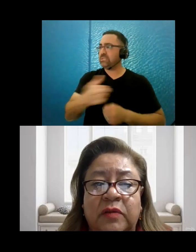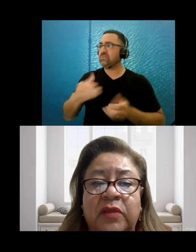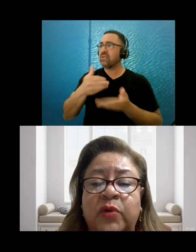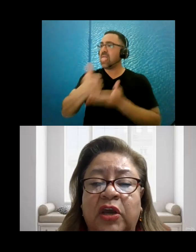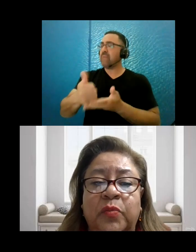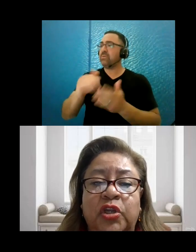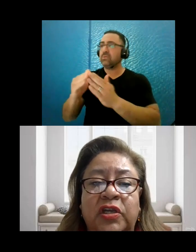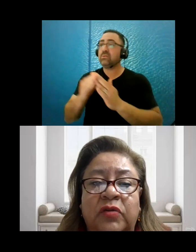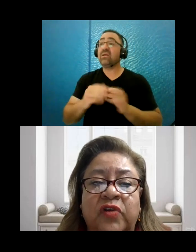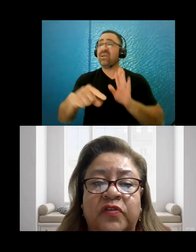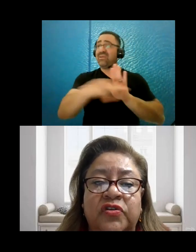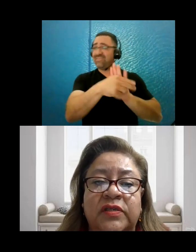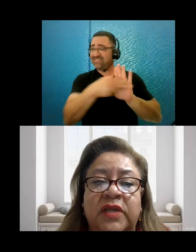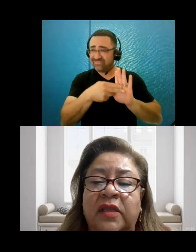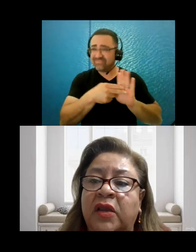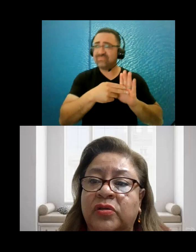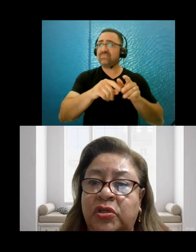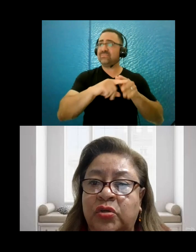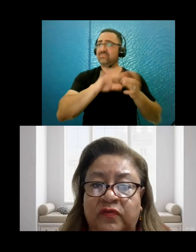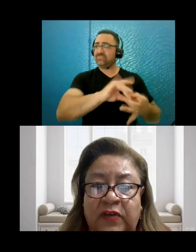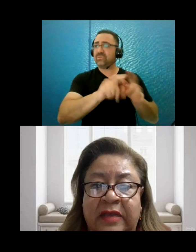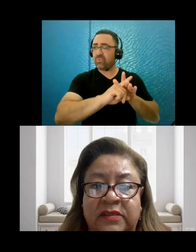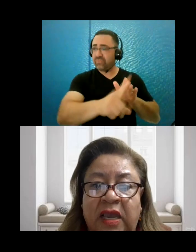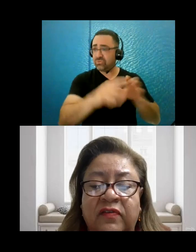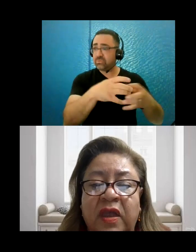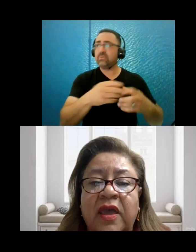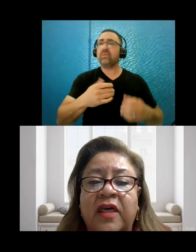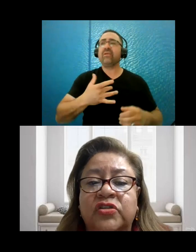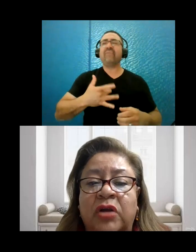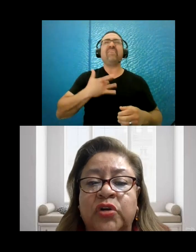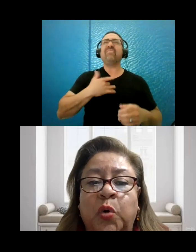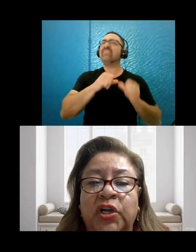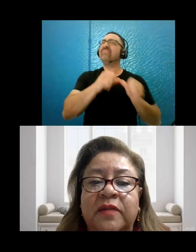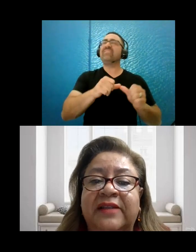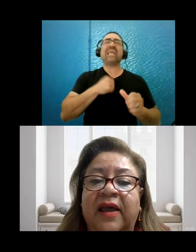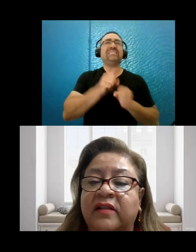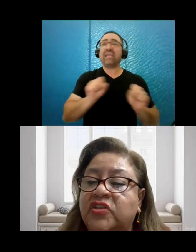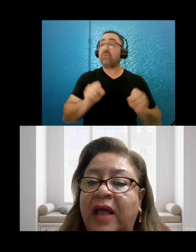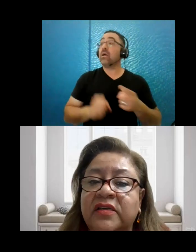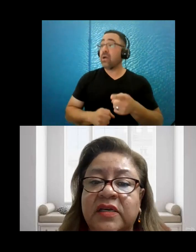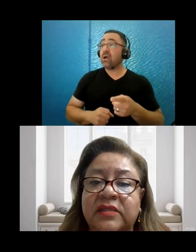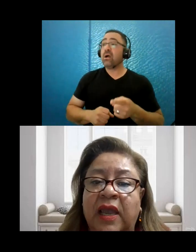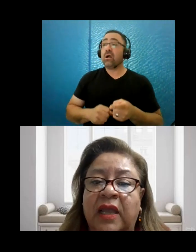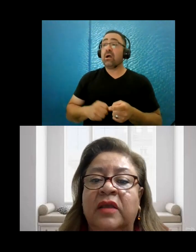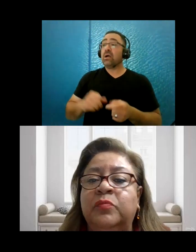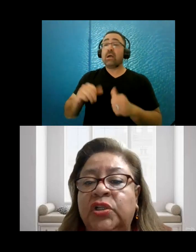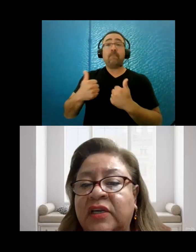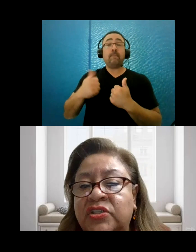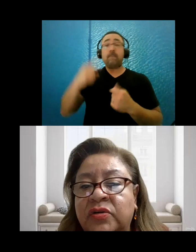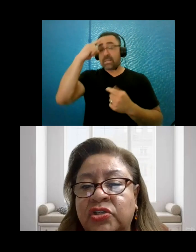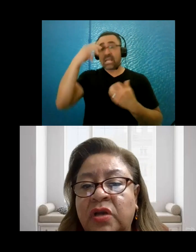continuous stigma with the community and refugees, and they continue to feel unsafe. There's unreported mental health challenges and